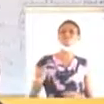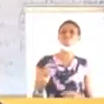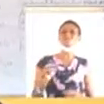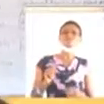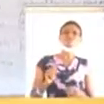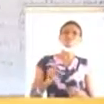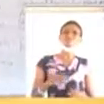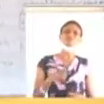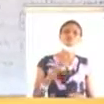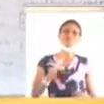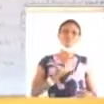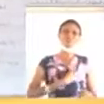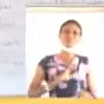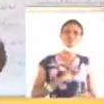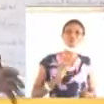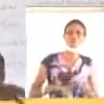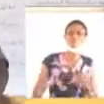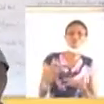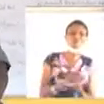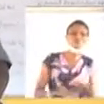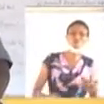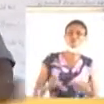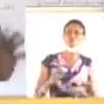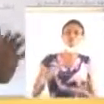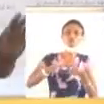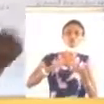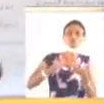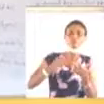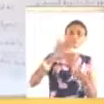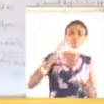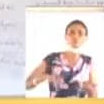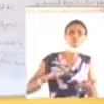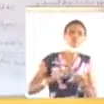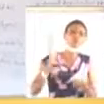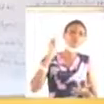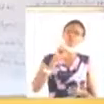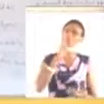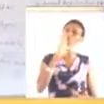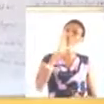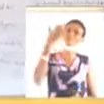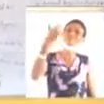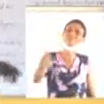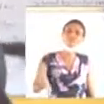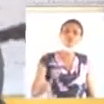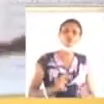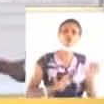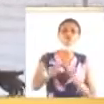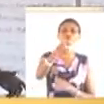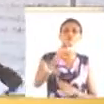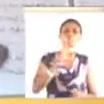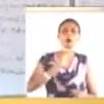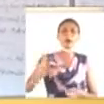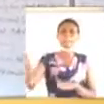urge to take drug will not be there because he will feel tired. So if there's job opportunities and youth are